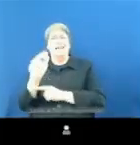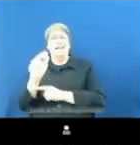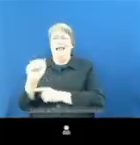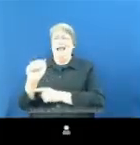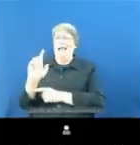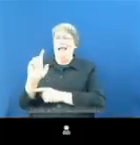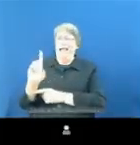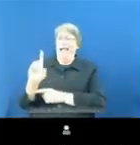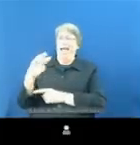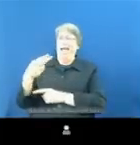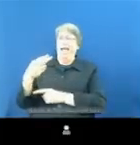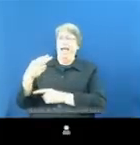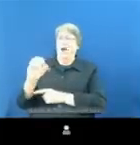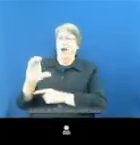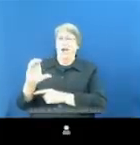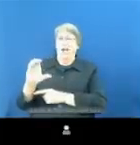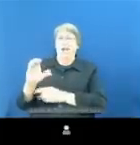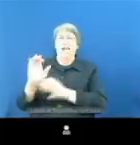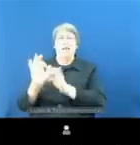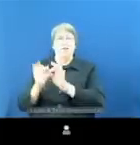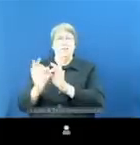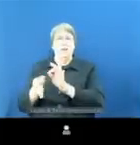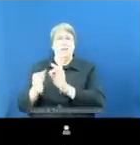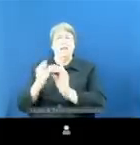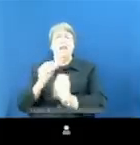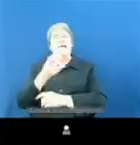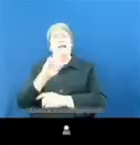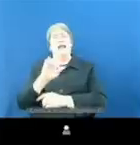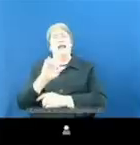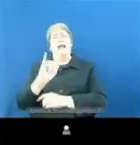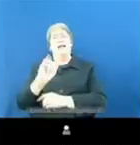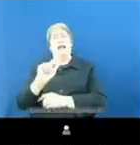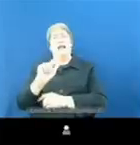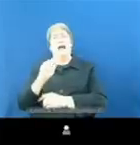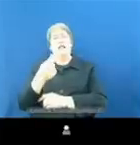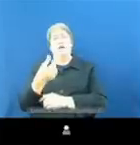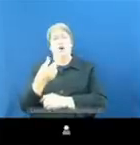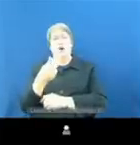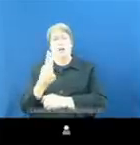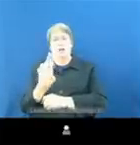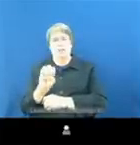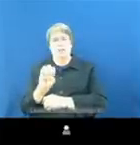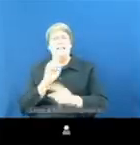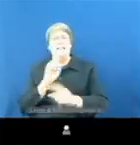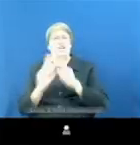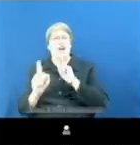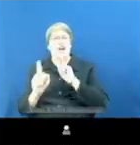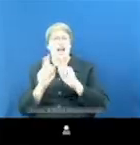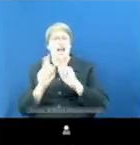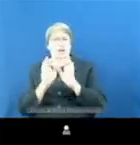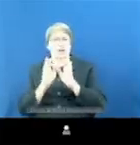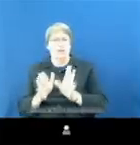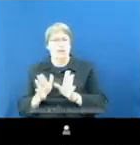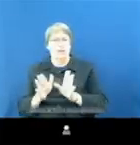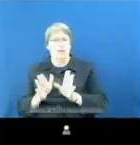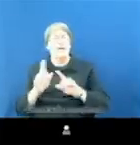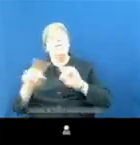and dialogue interpreting used. But essentially, community interpreting enables speakers of different